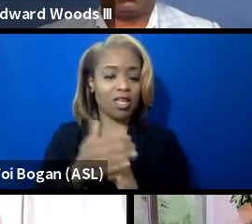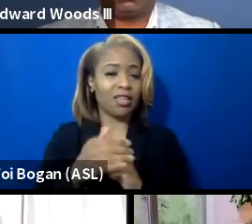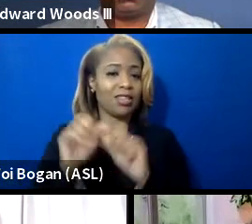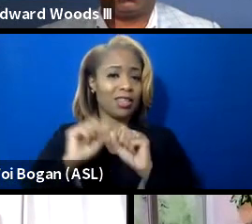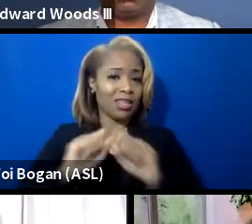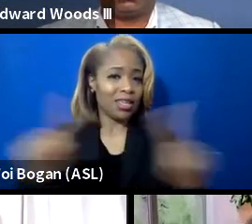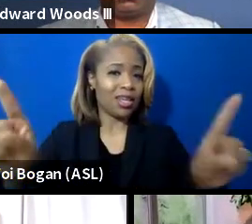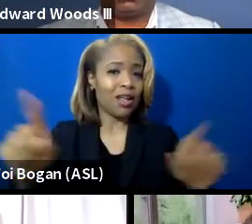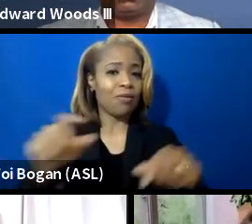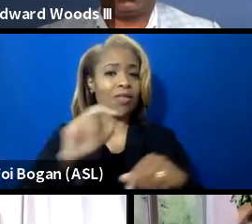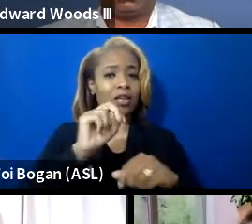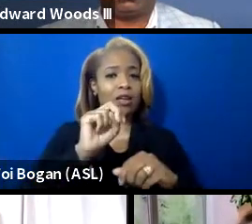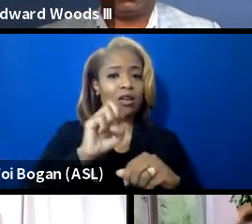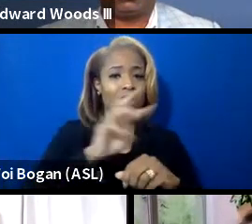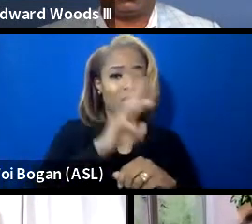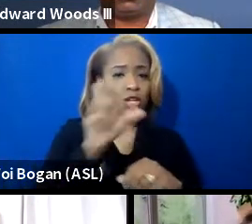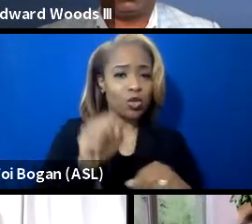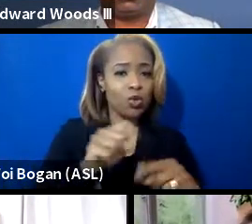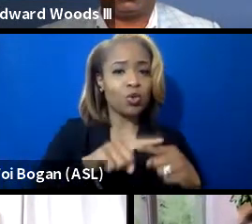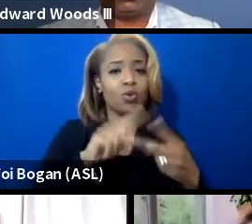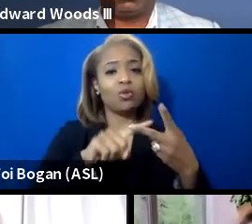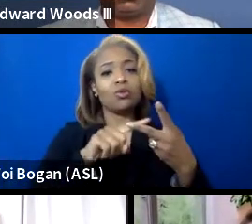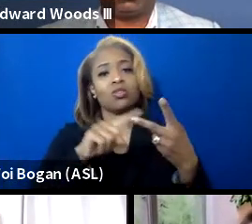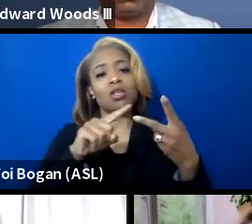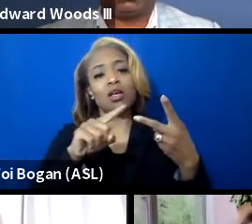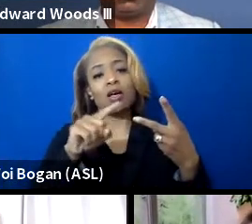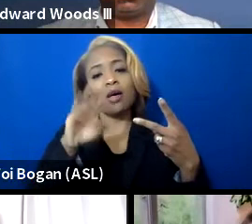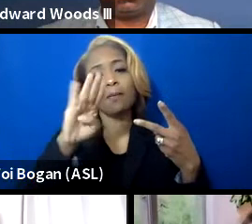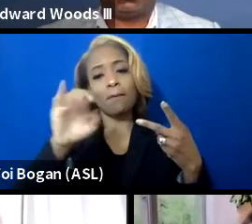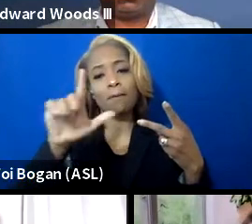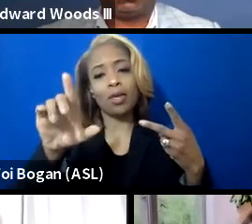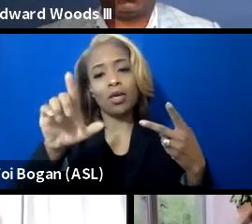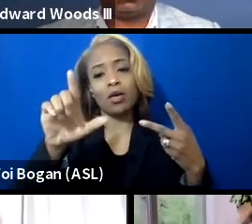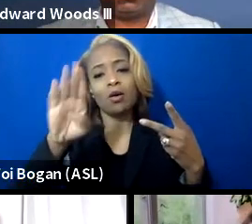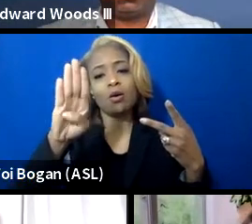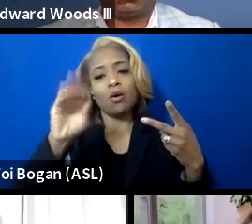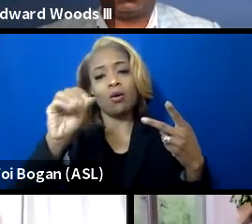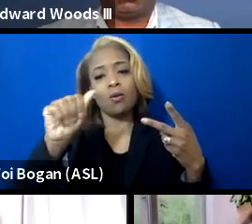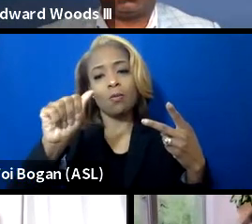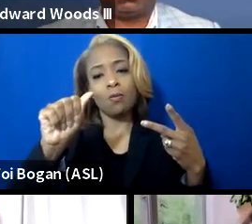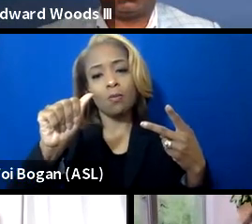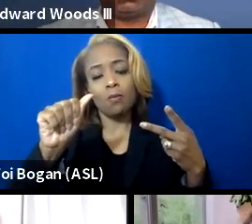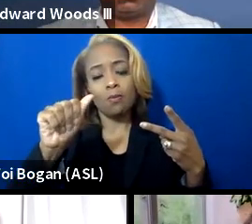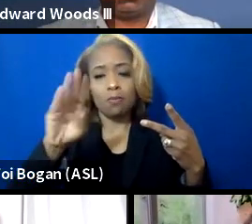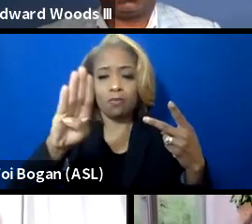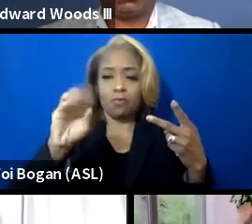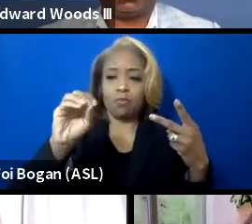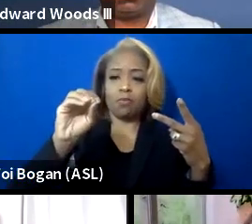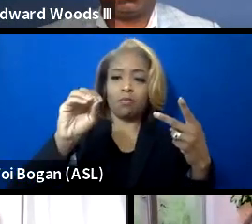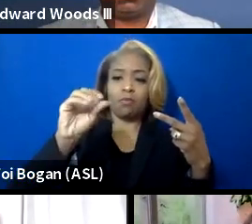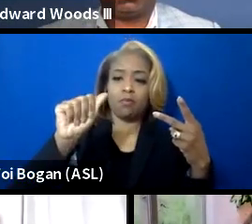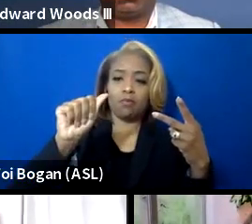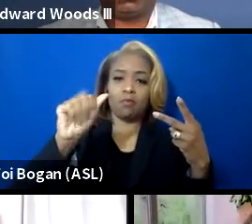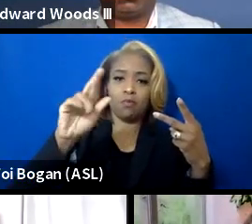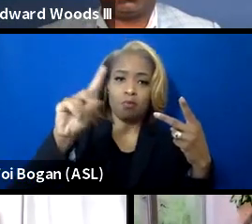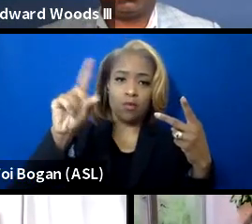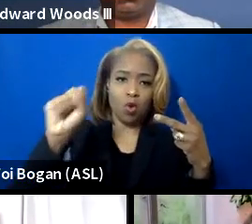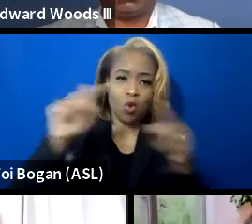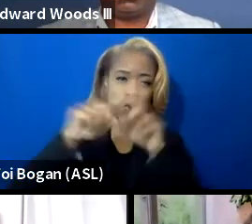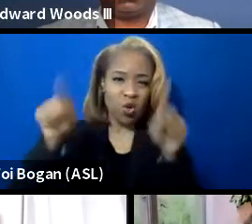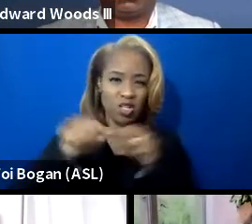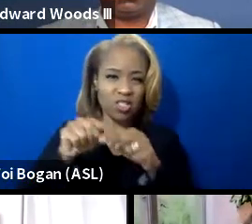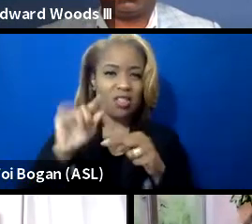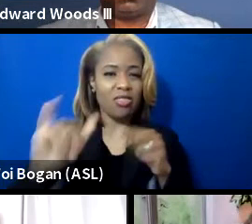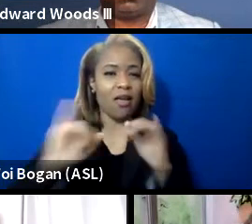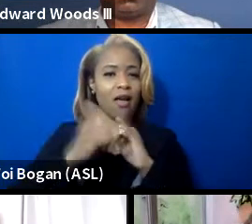there on the news, on the billboards, everywhere, and that's how people learn about what's going on